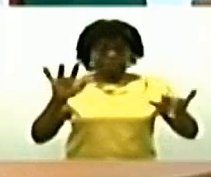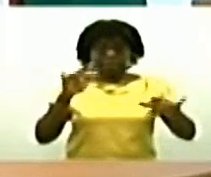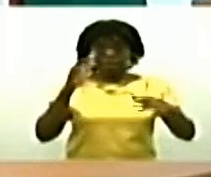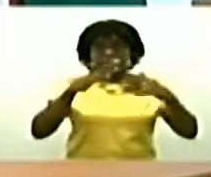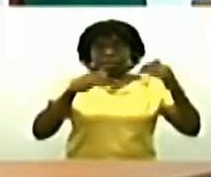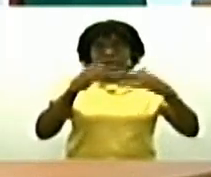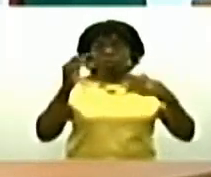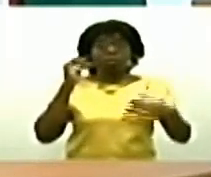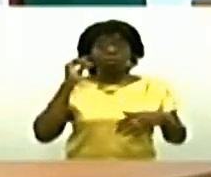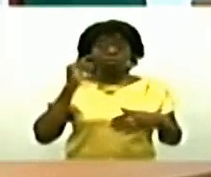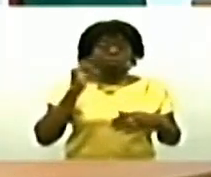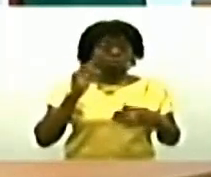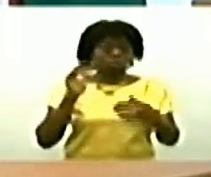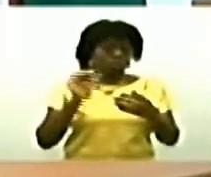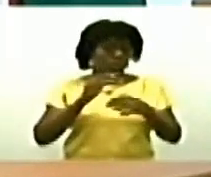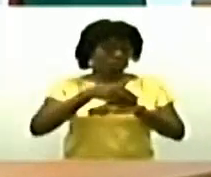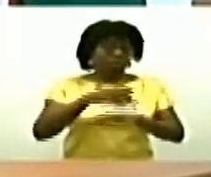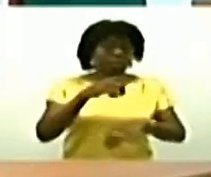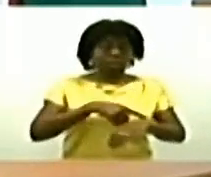will become derelict.